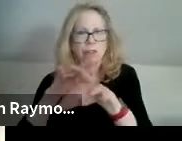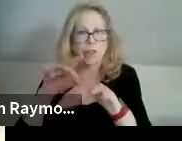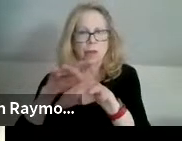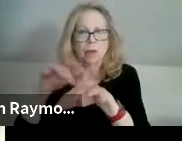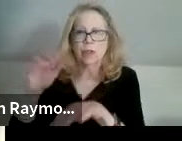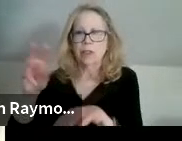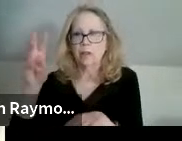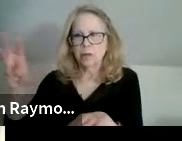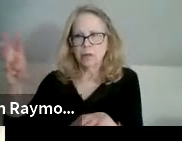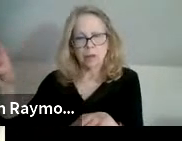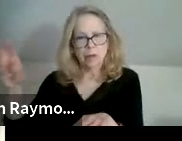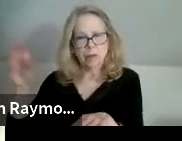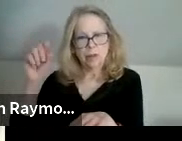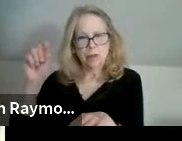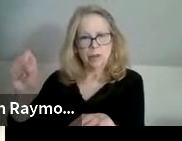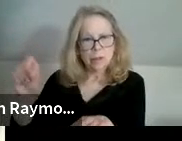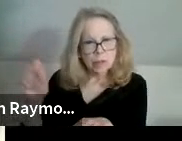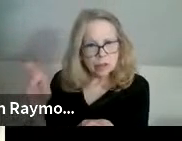at